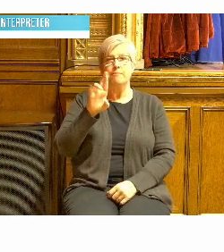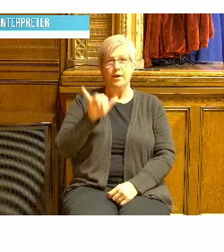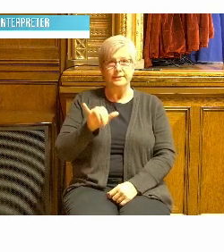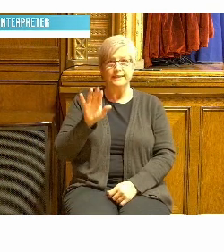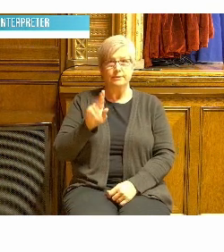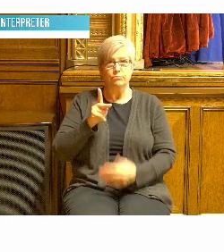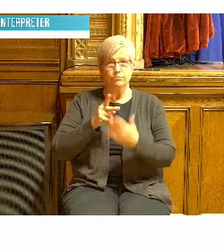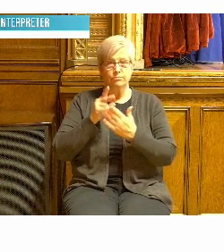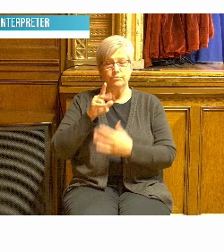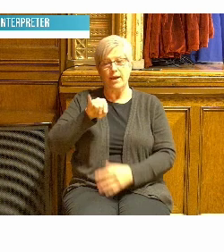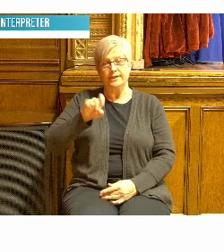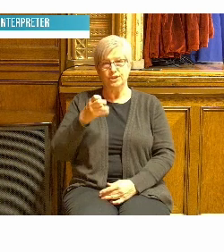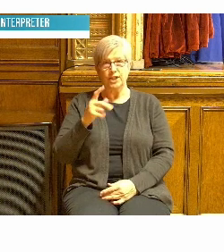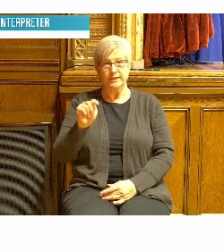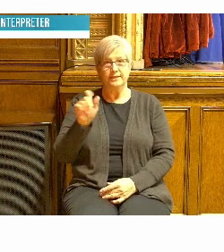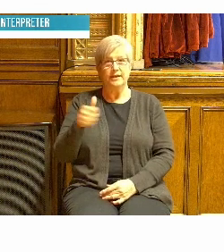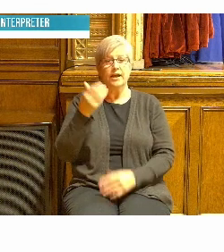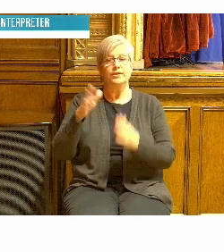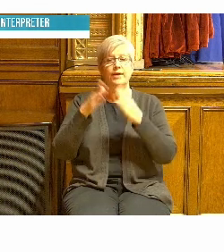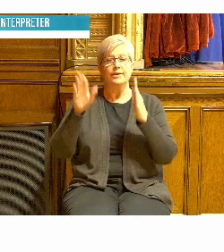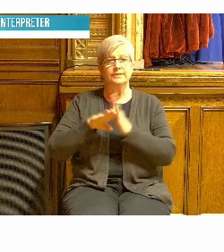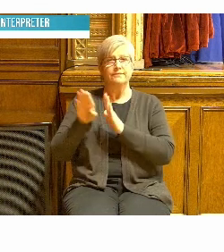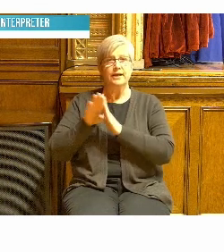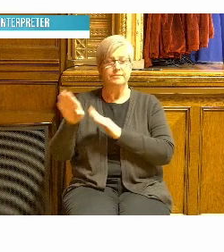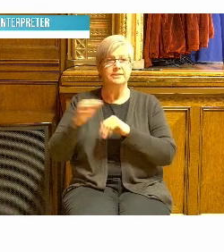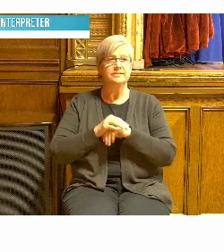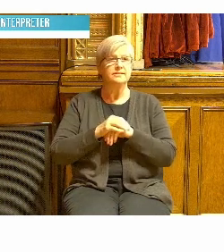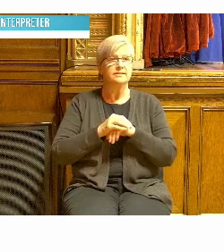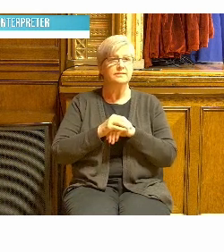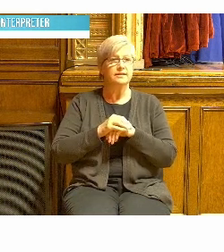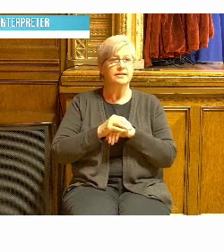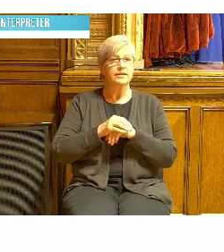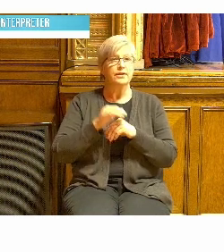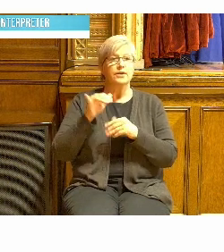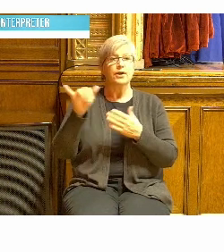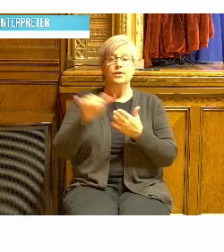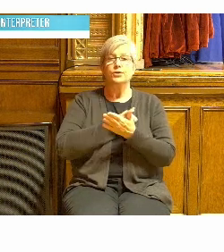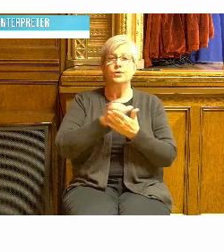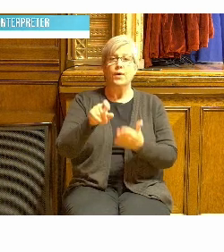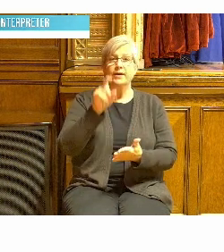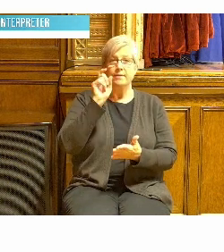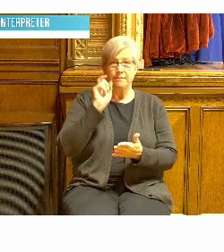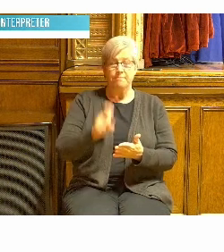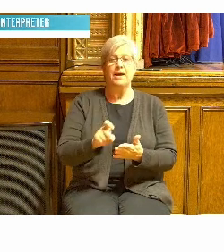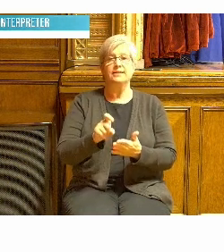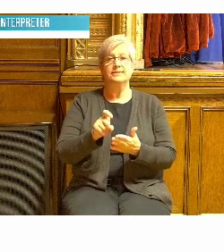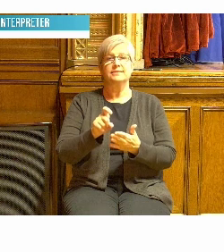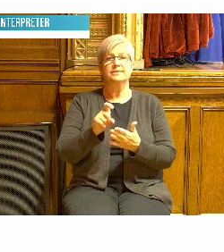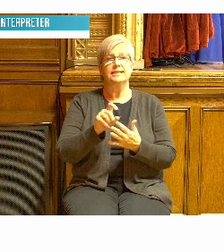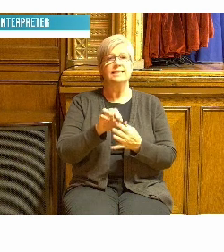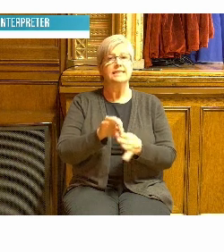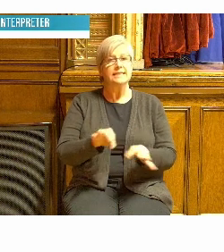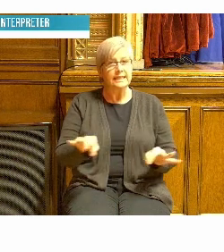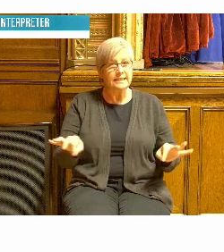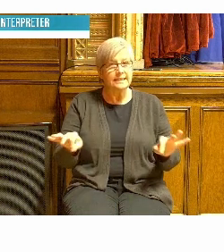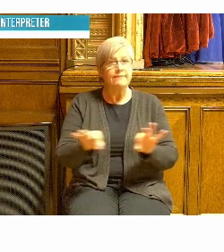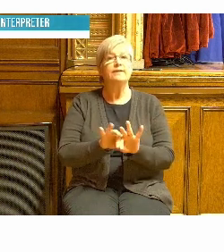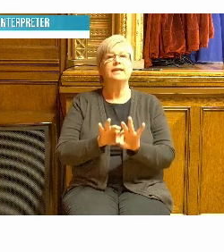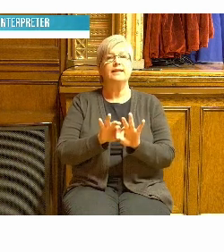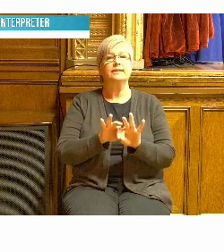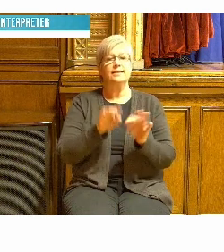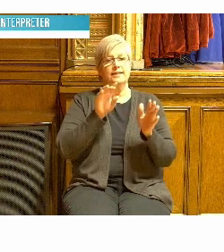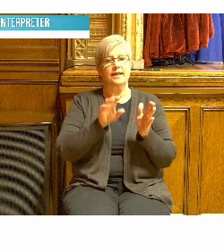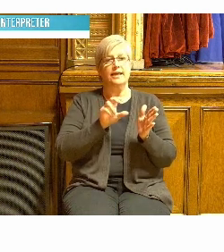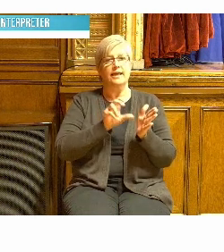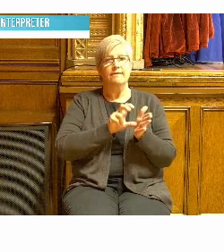projects and other housing developments. New York must significantly